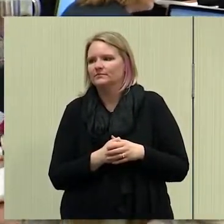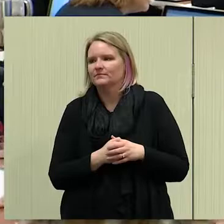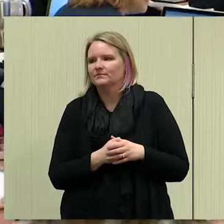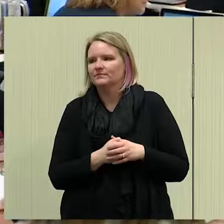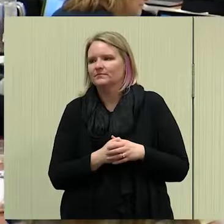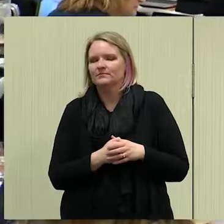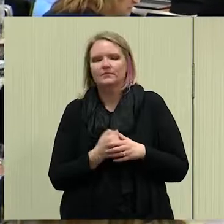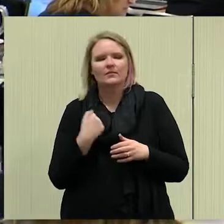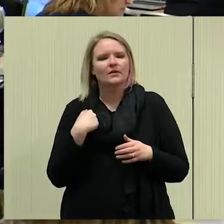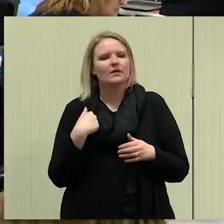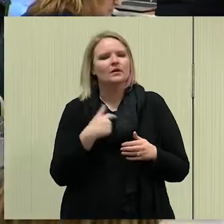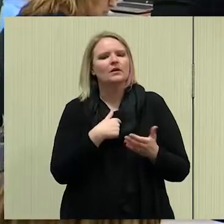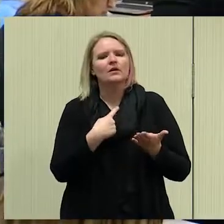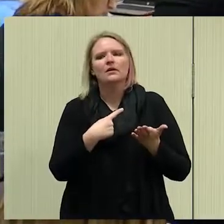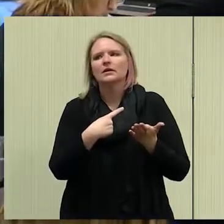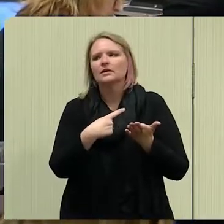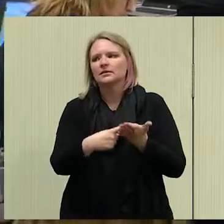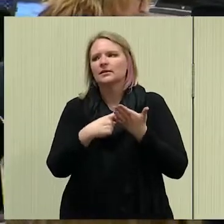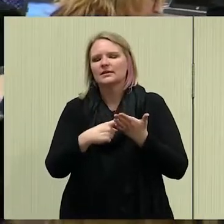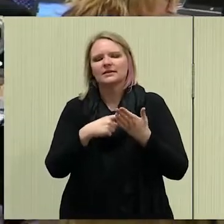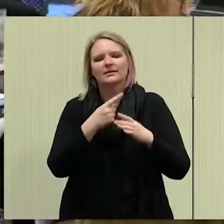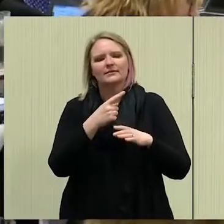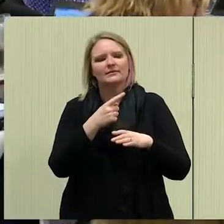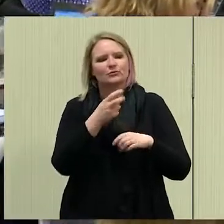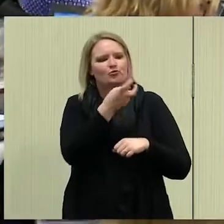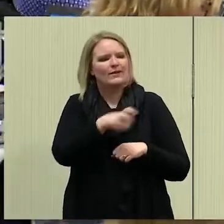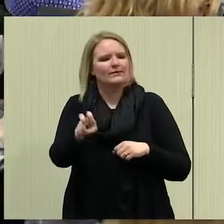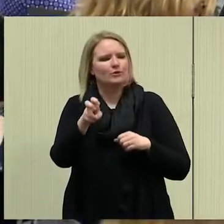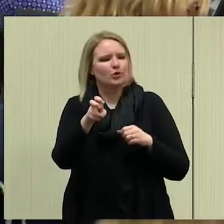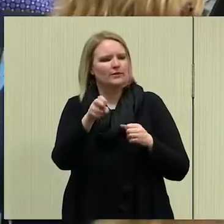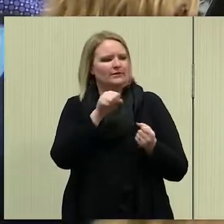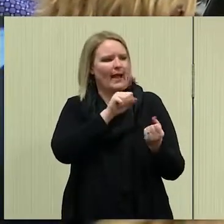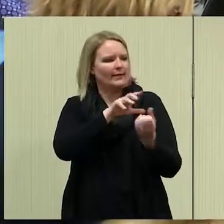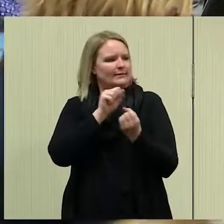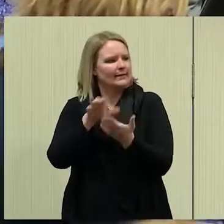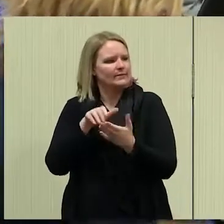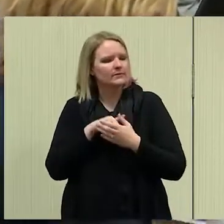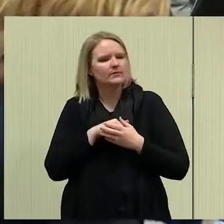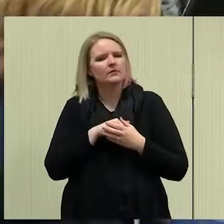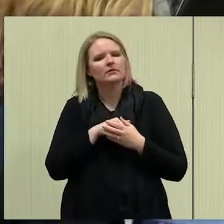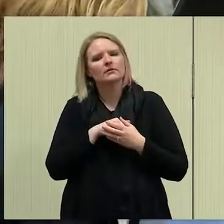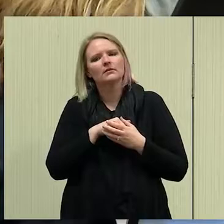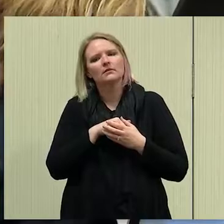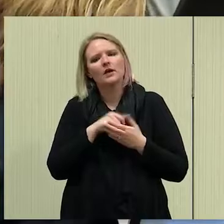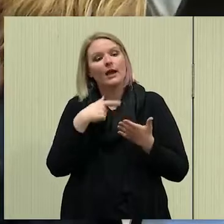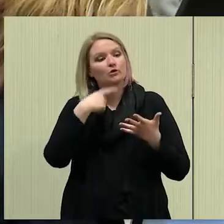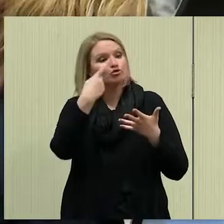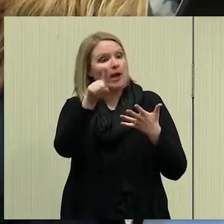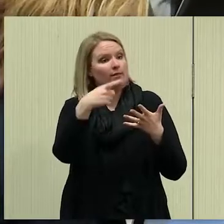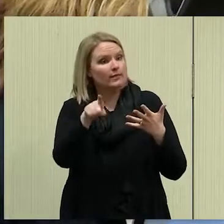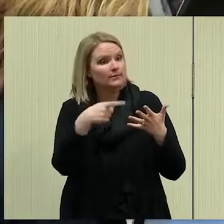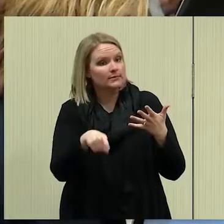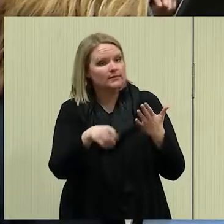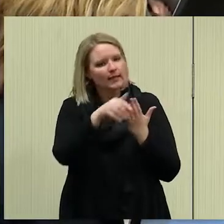We talked about different transition techniques. Like I've used a checklist, like on a clipboard, where I